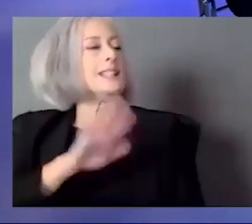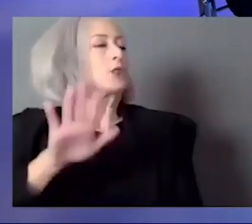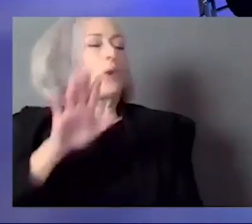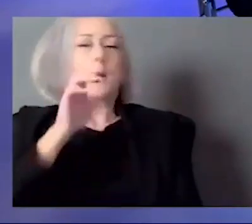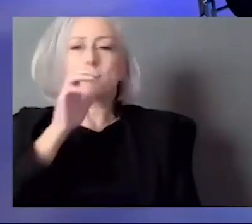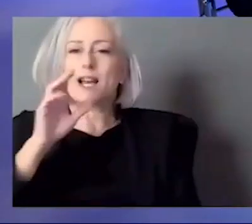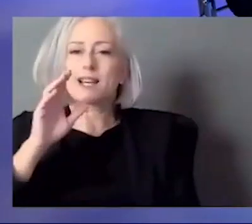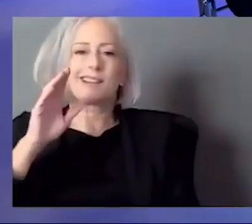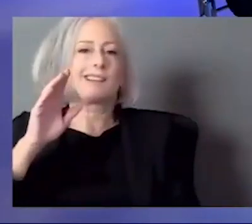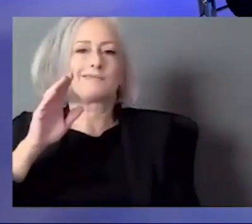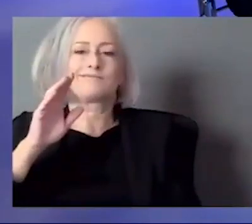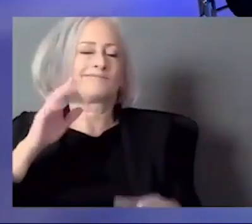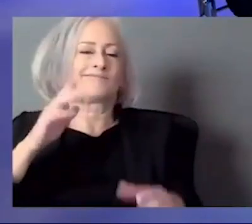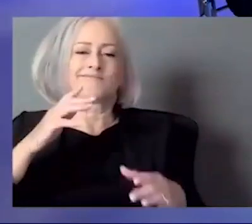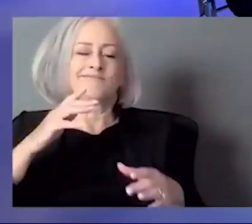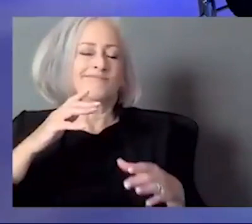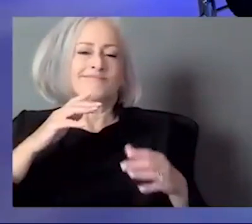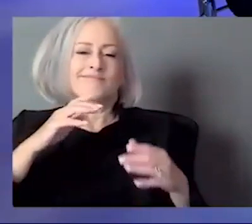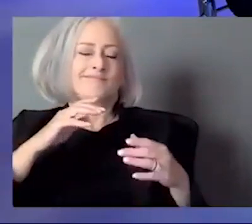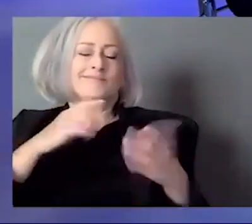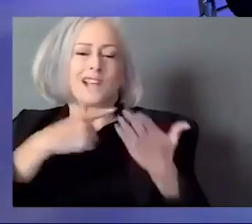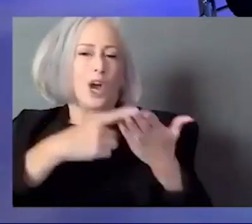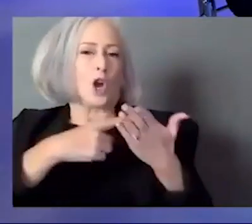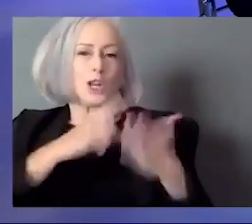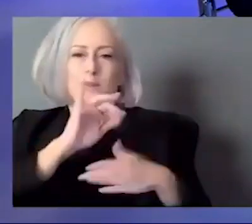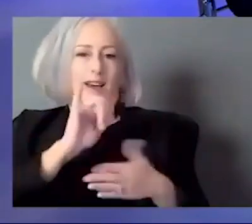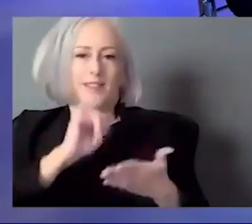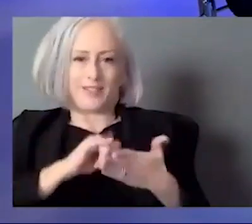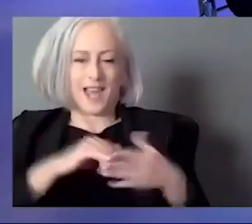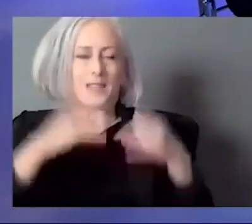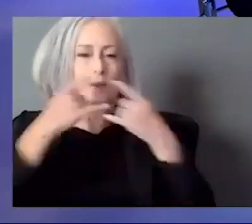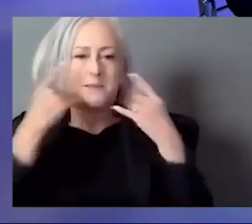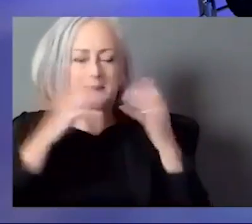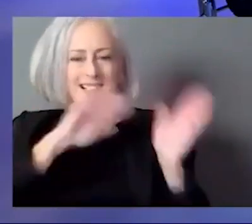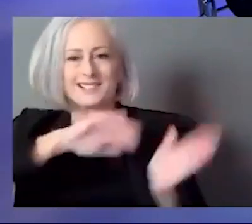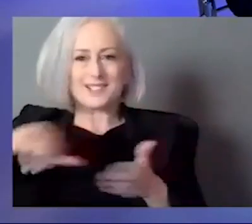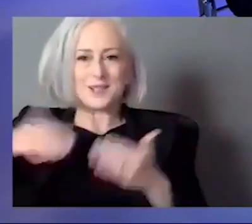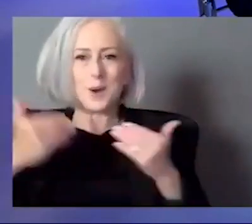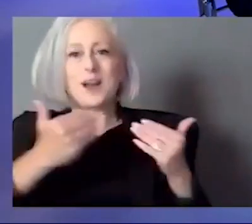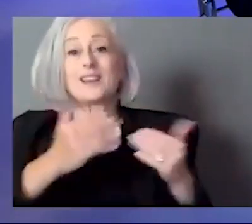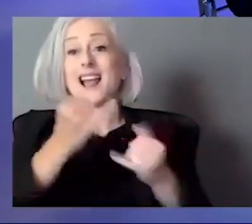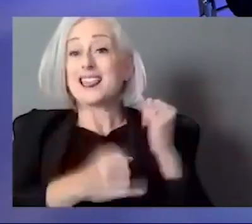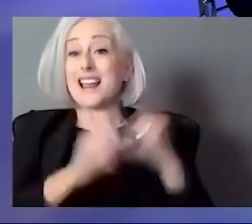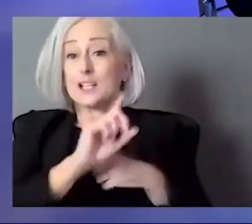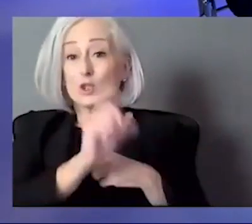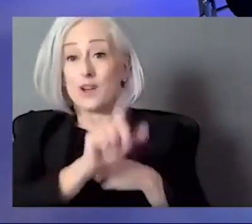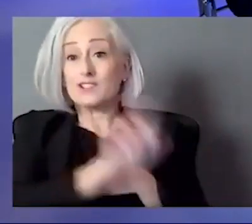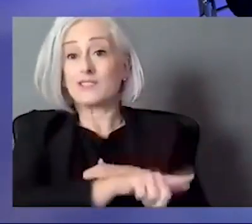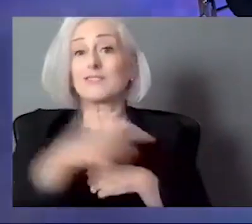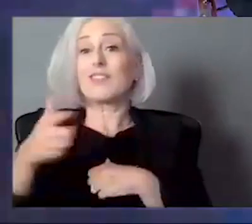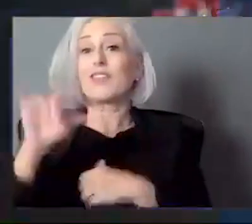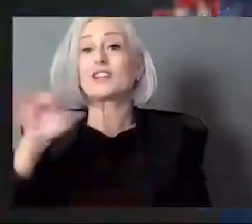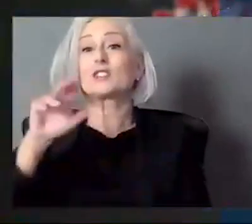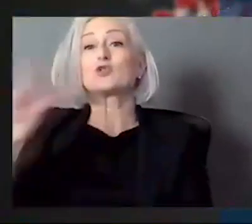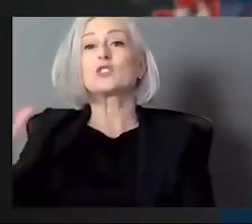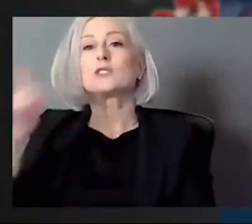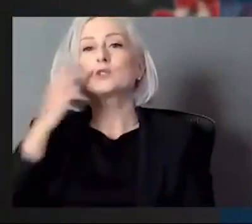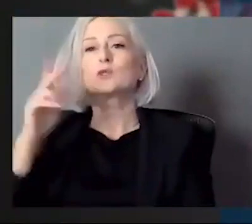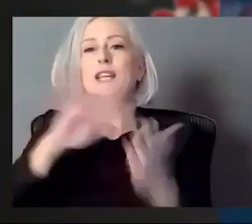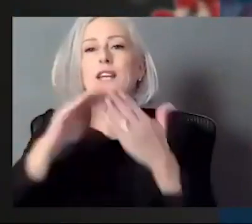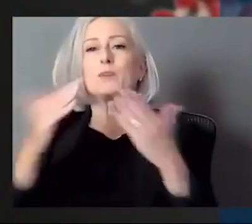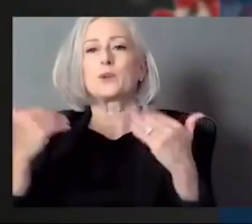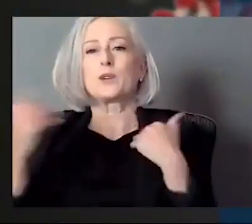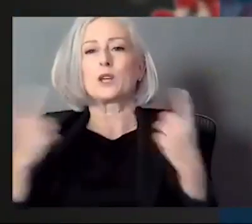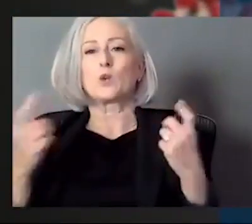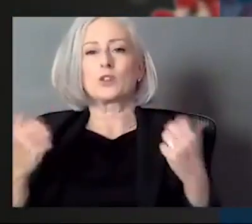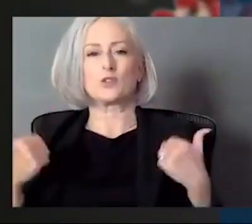them keep doing it. Wear a mask. I'm not even going to tell them they don't have to take it off. Just keep going. Okay, last question, and then I'm going to turn to Jill to see if she's got any from the community today. But explain the difference between the